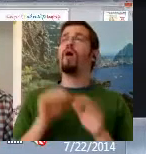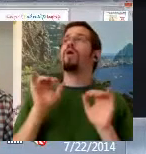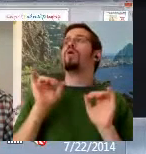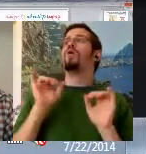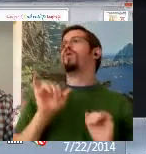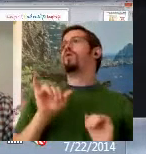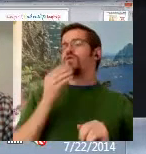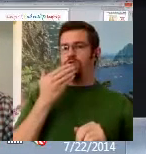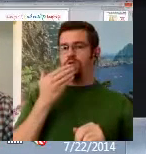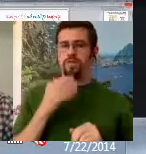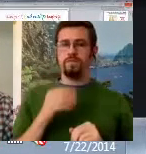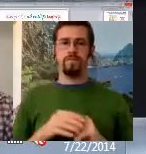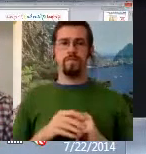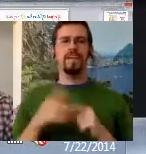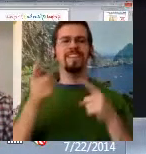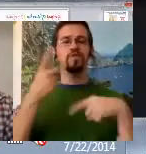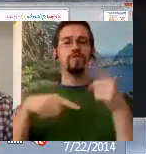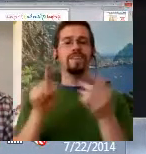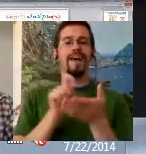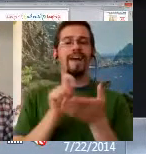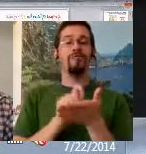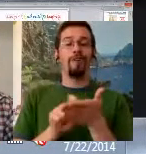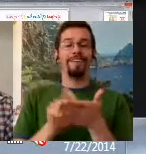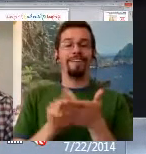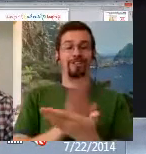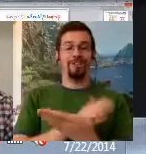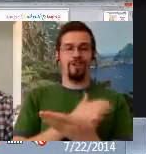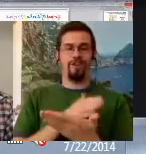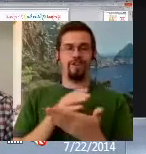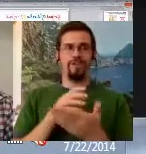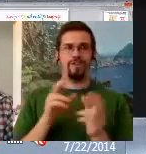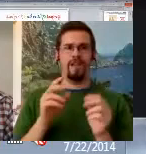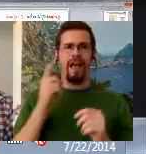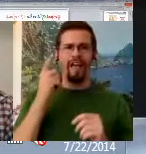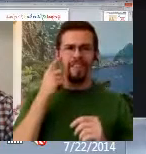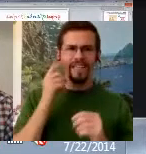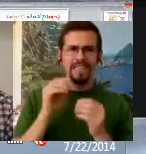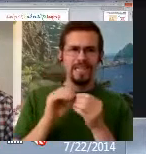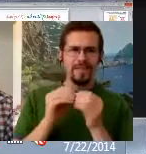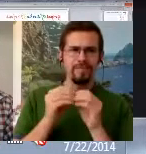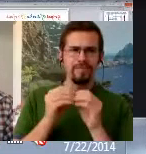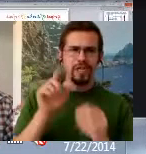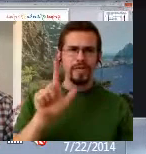it's a sign writing song subtitle. I think number 26.